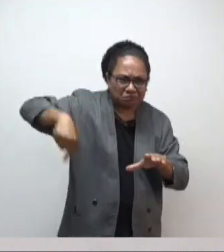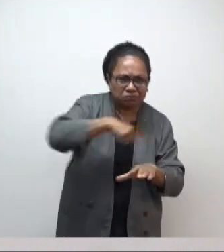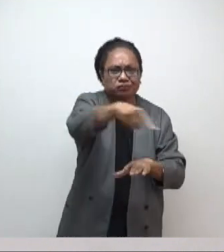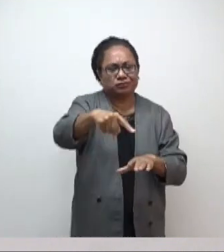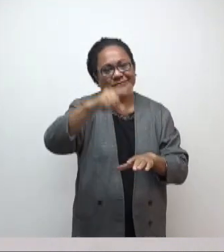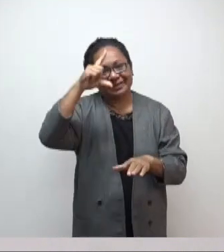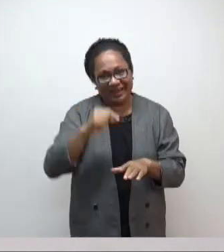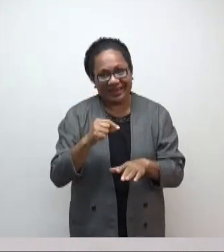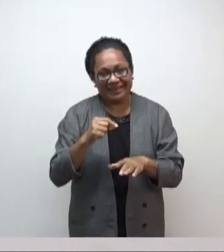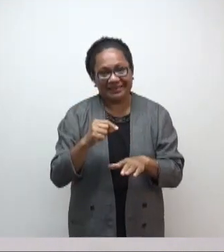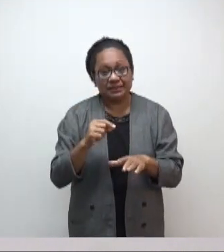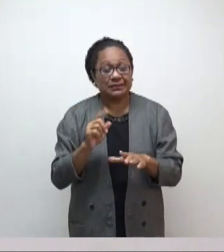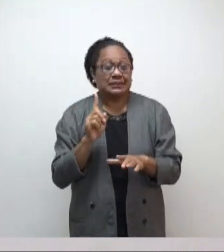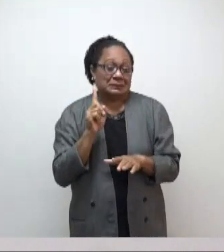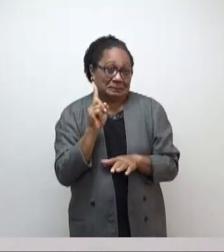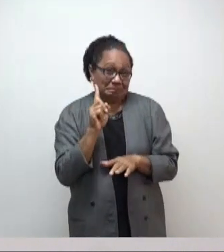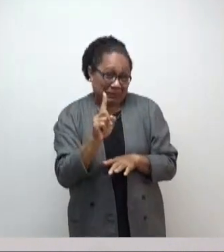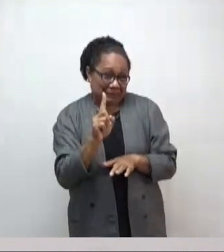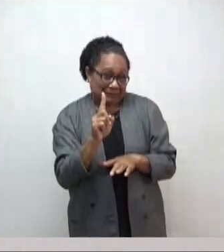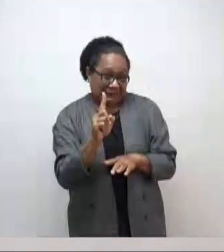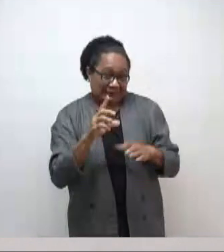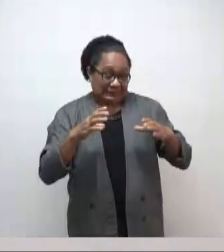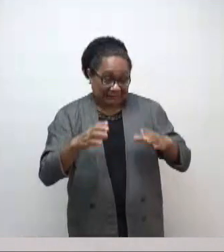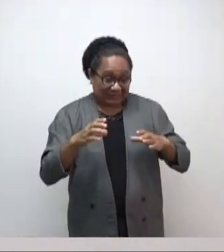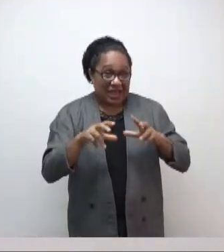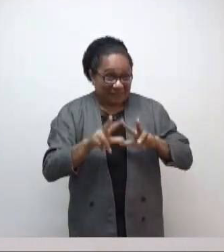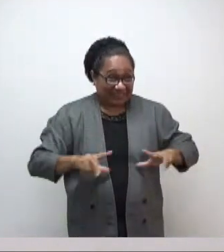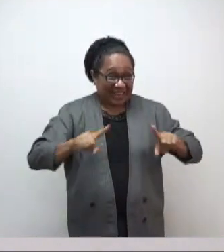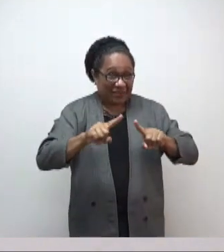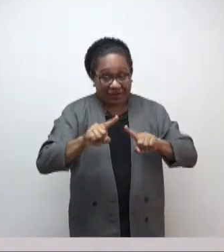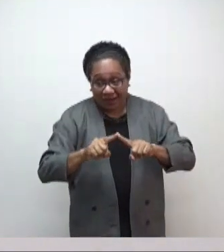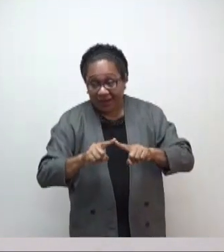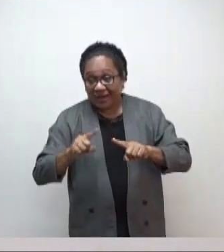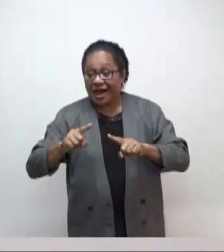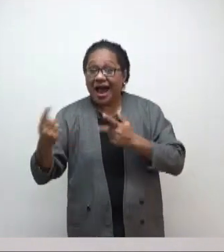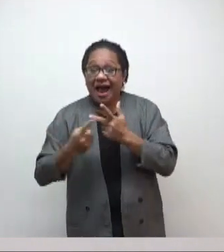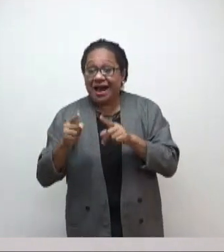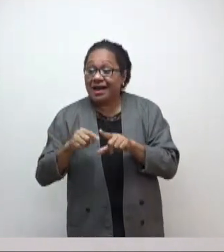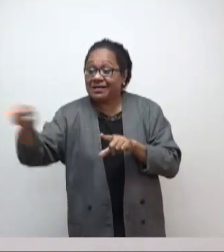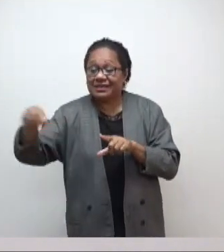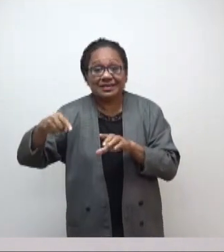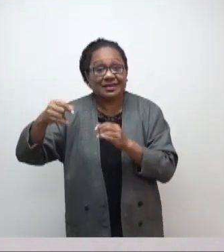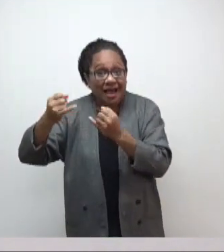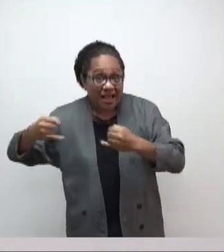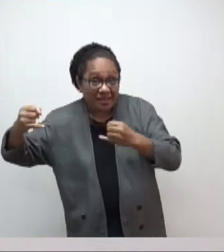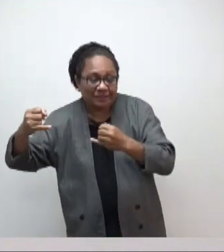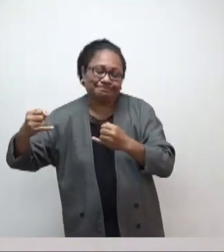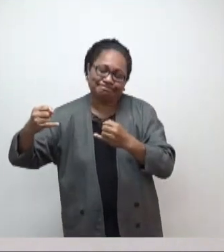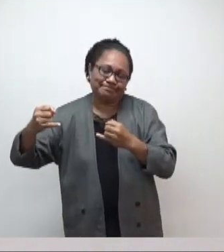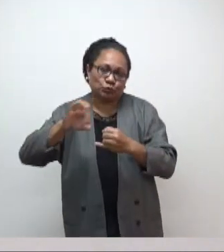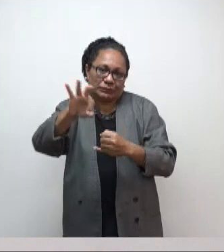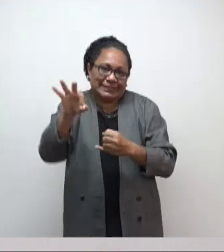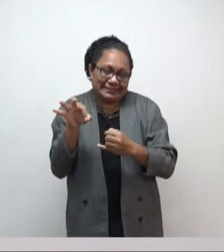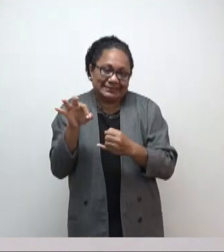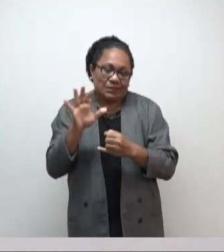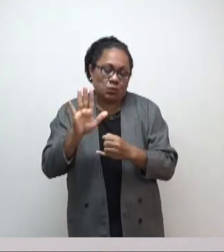Inter-island travel, however, will remain highly controlled, including Tubuno level,